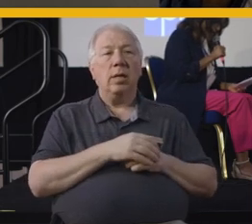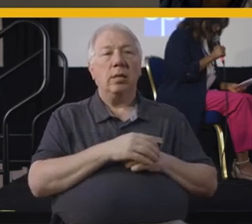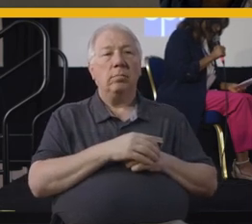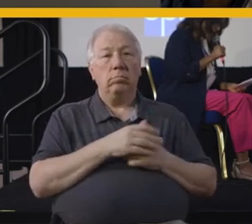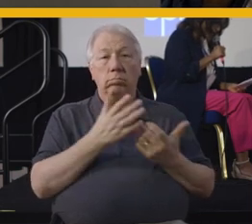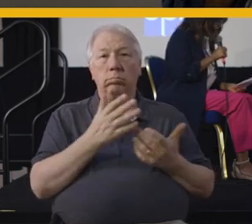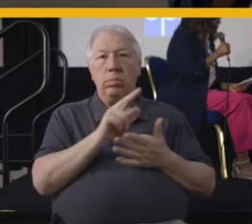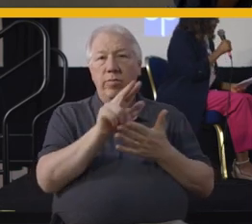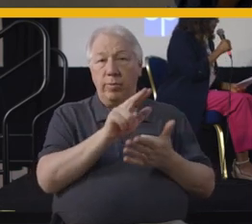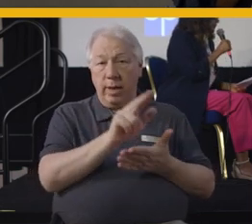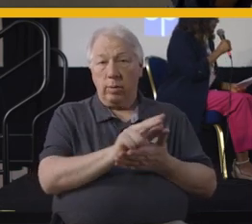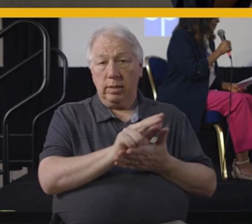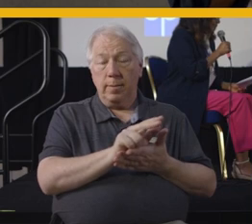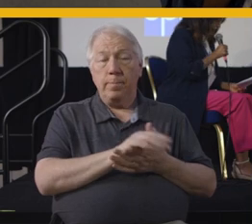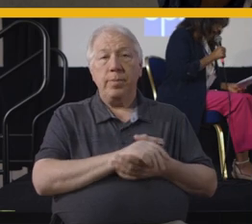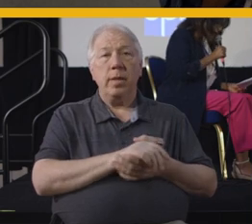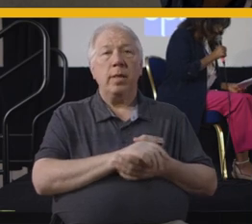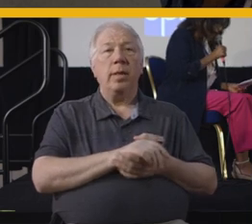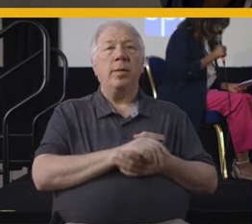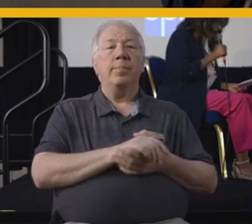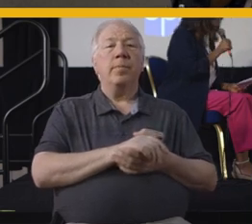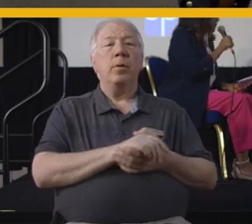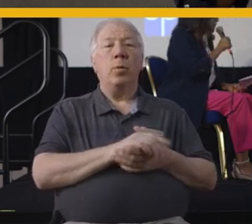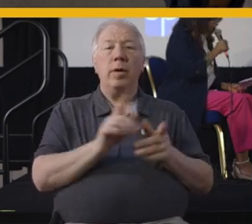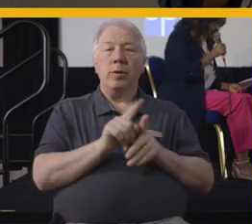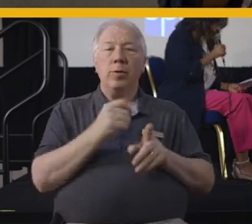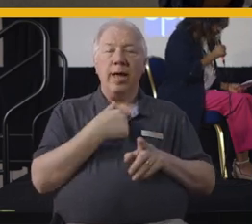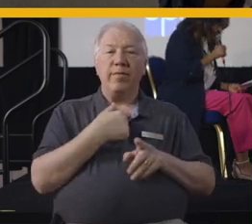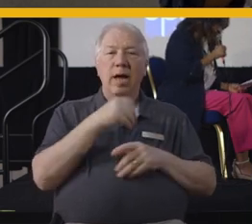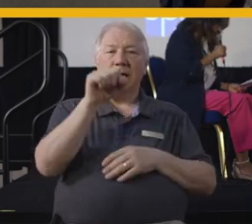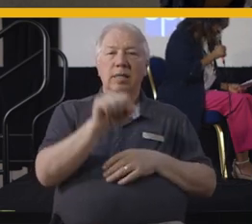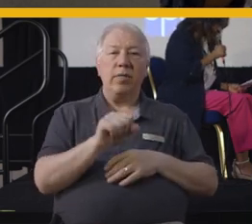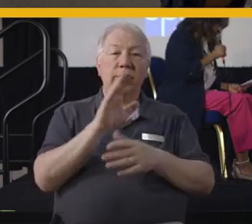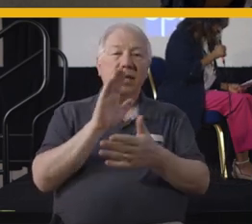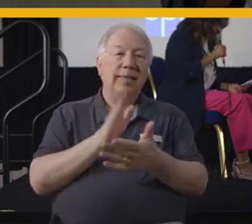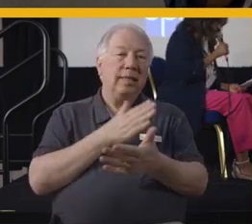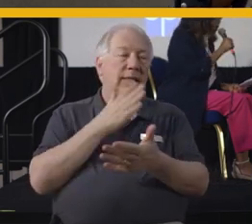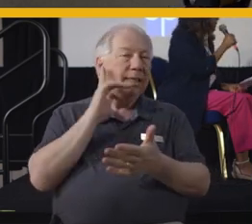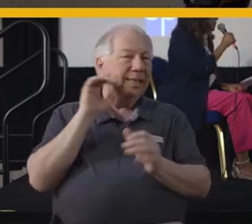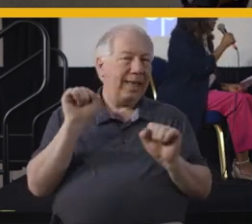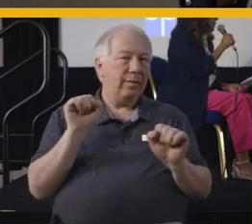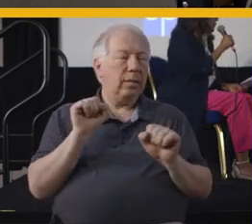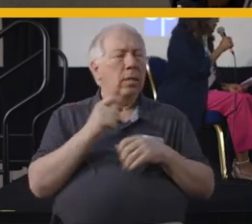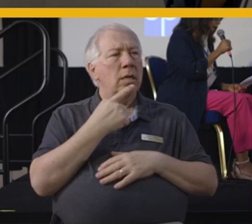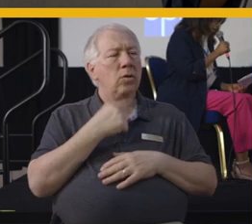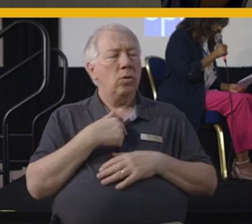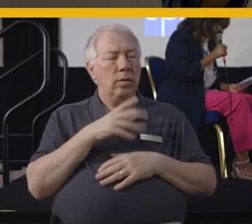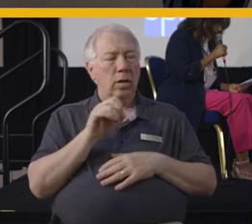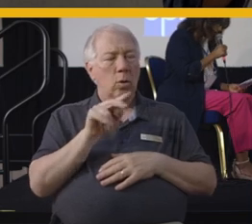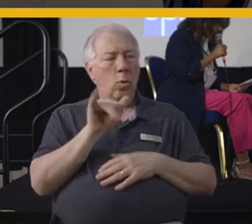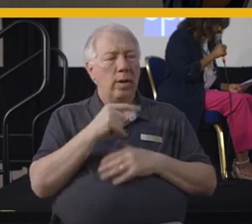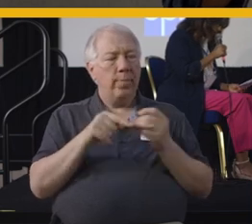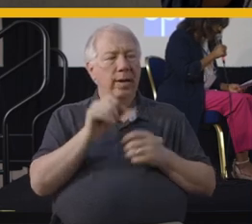which is 3 hours, right, that we also have Southern Sounds, right? And you've told us a little bit, Courtney,